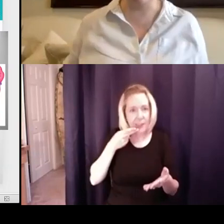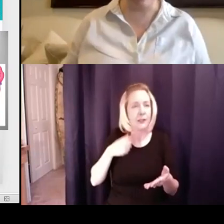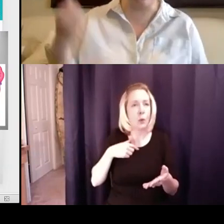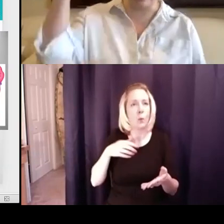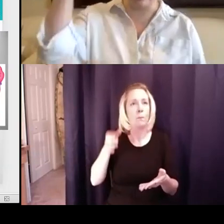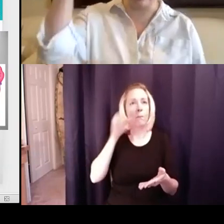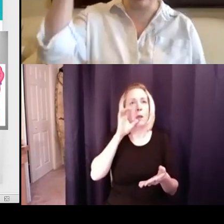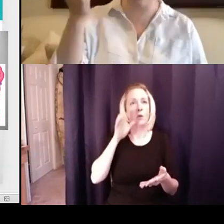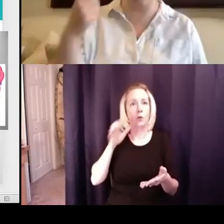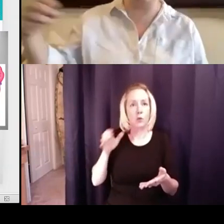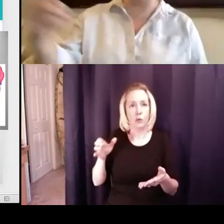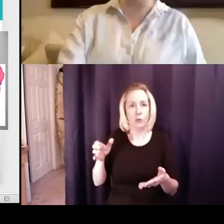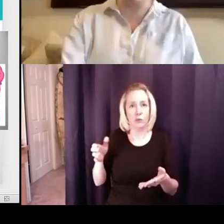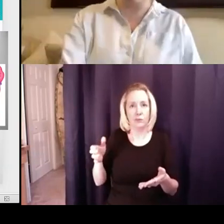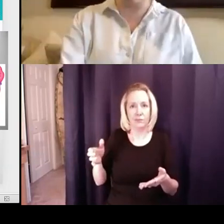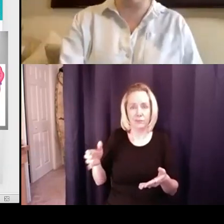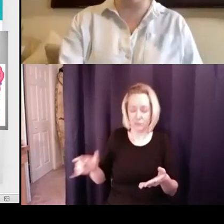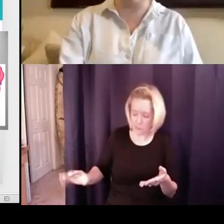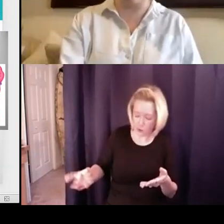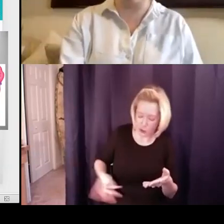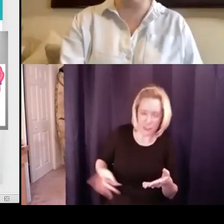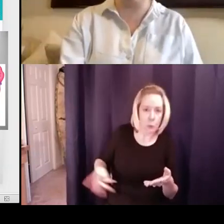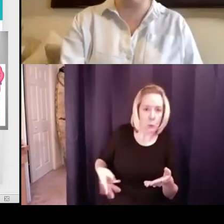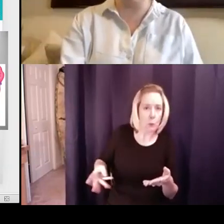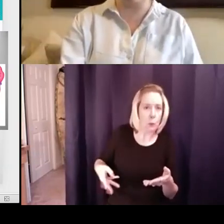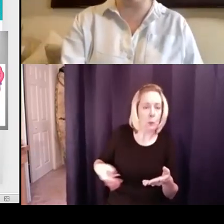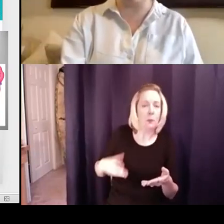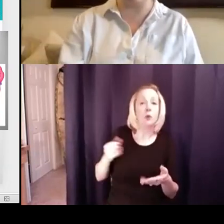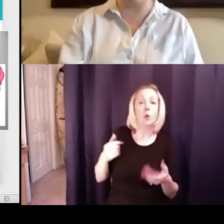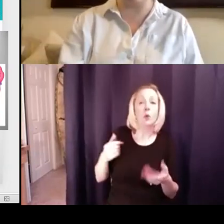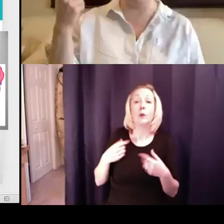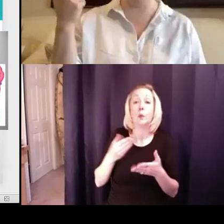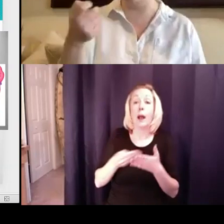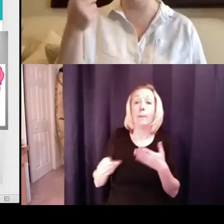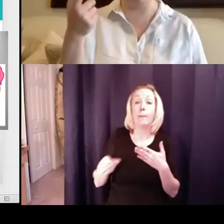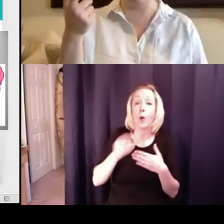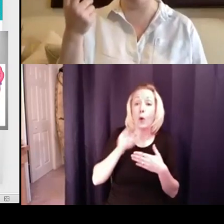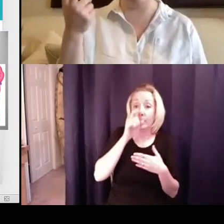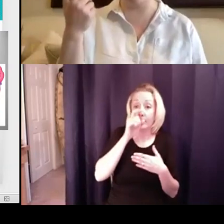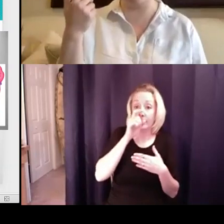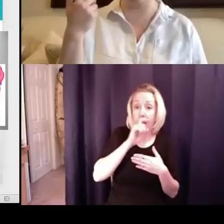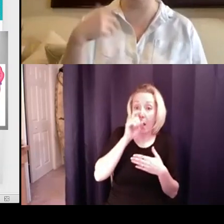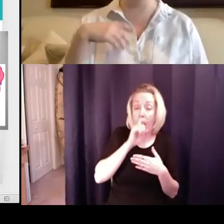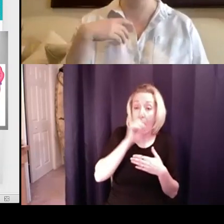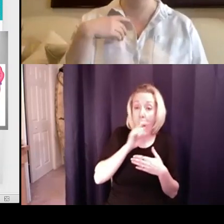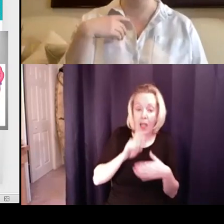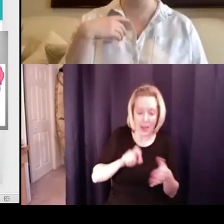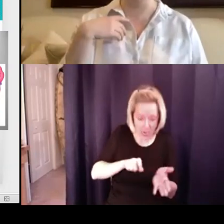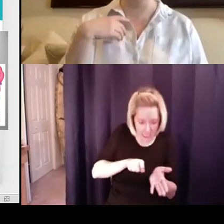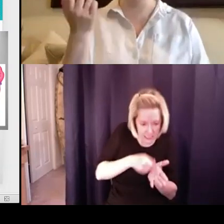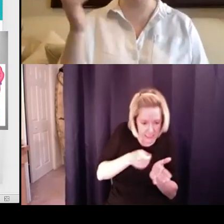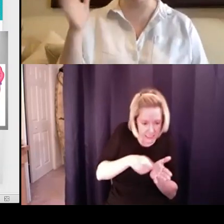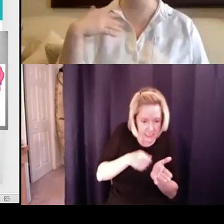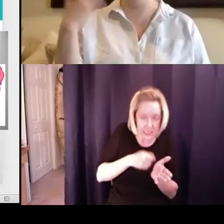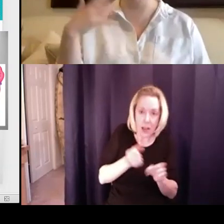baby alive, and I carved a hole in him, and I put a Mickey button in, and we feed the baby with the G-tube. And